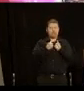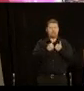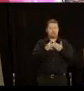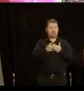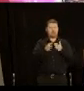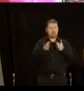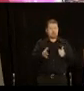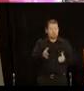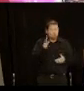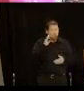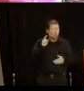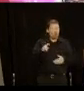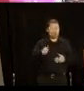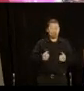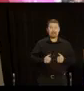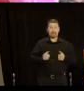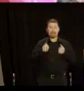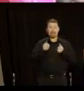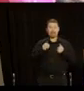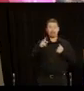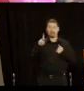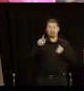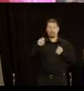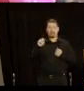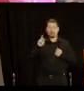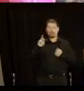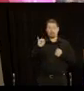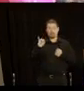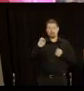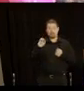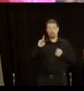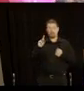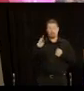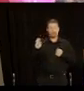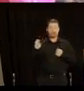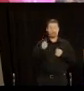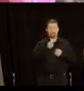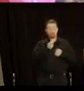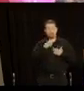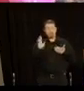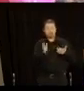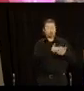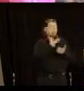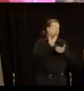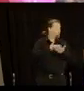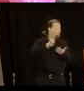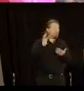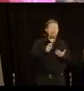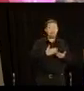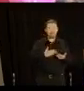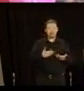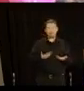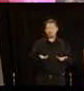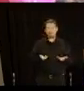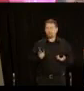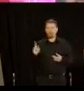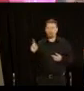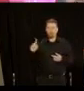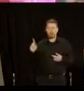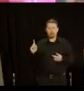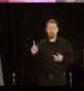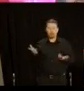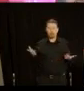do live karaoke from the stage of our favorite rock and roll song. And so